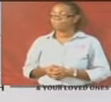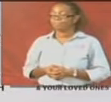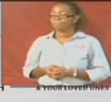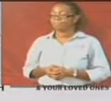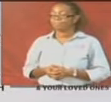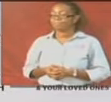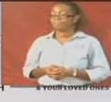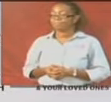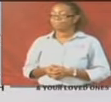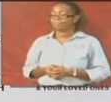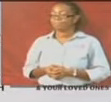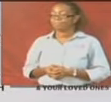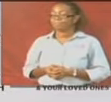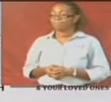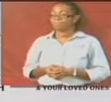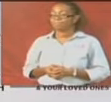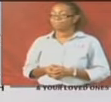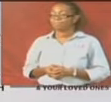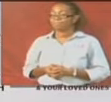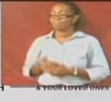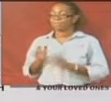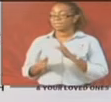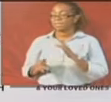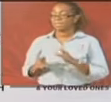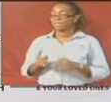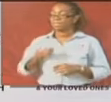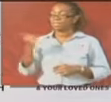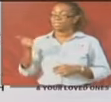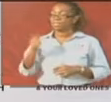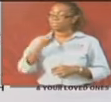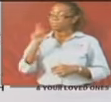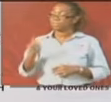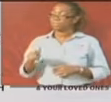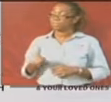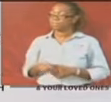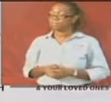Hines. We quickly go to I-95.5.